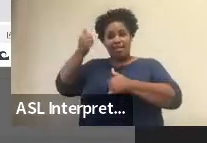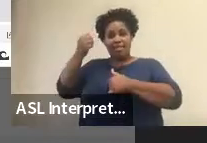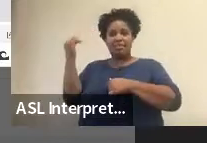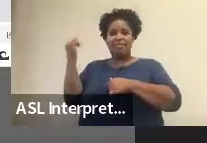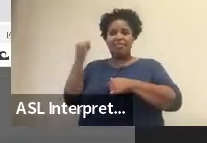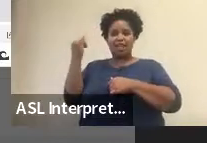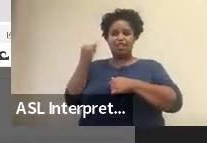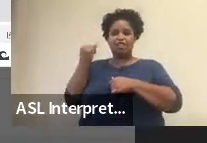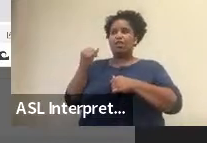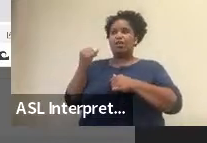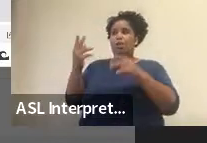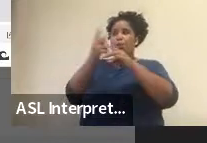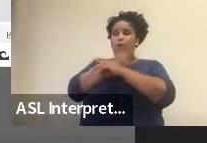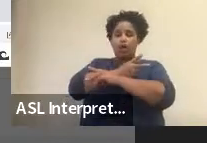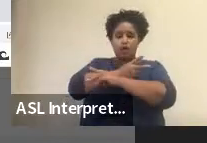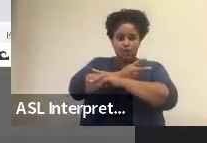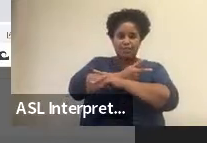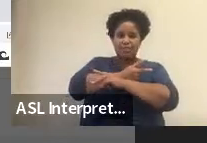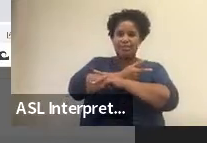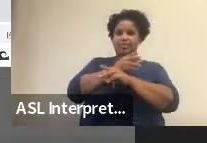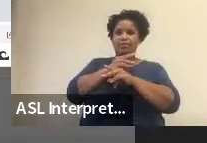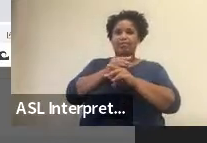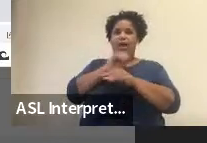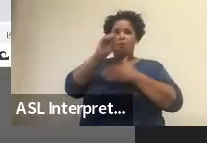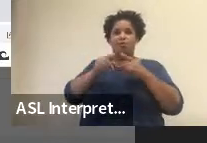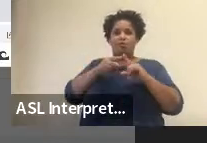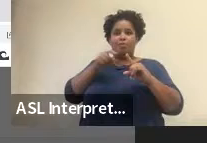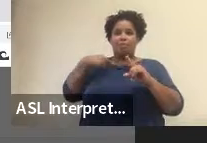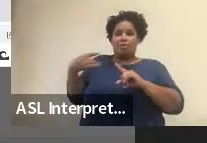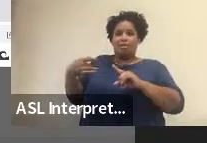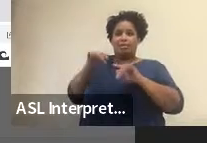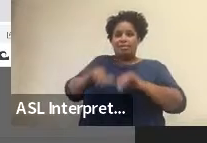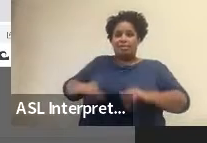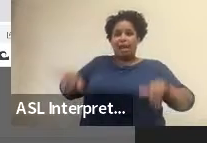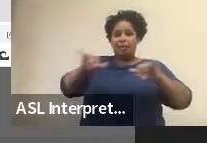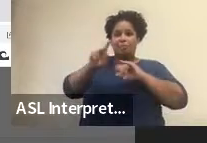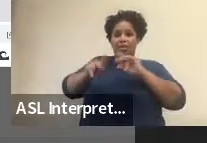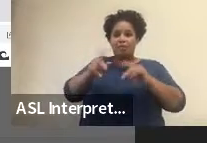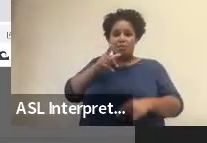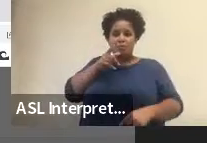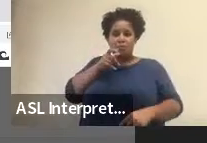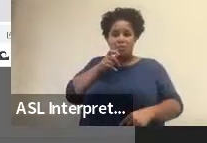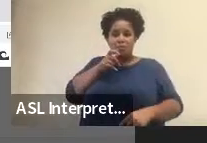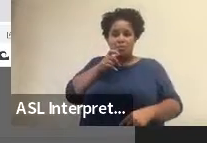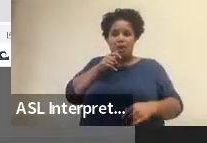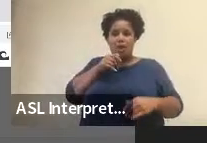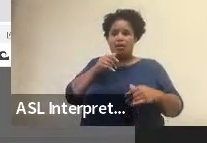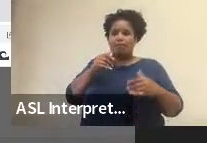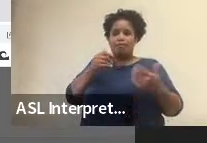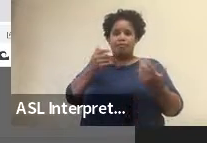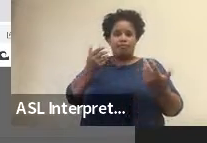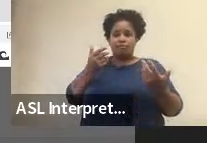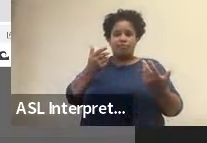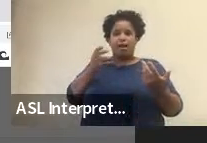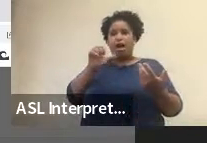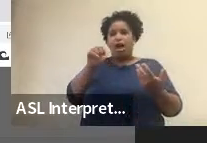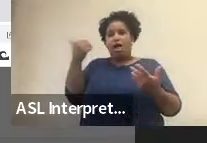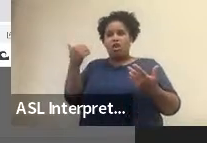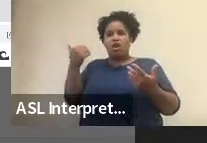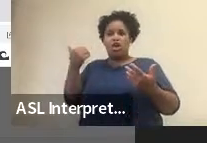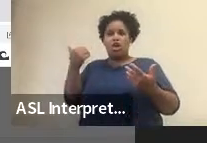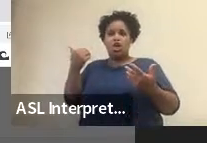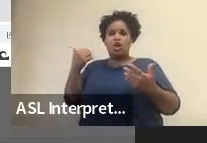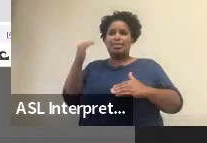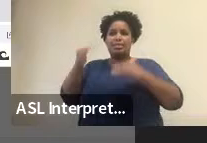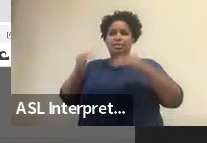rates and had the worst outcomes tend to be the same folks who have the, disparities in other diseases